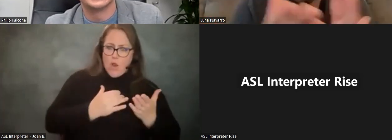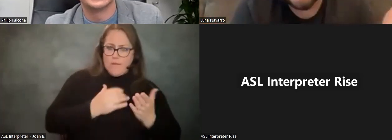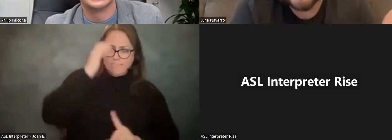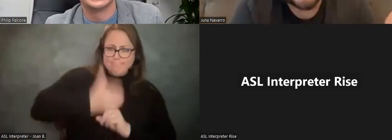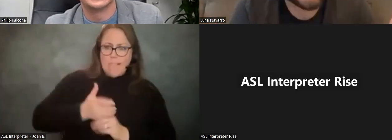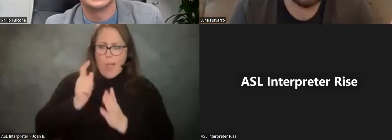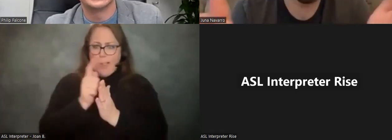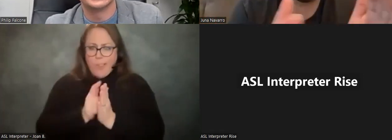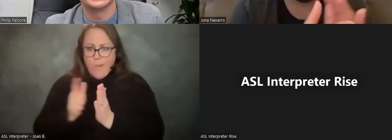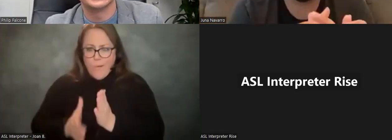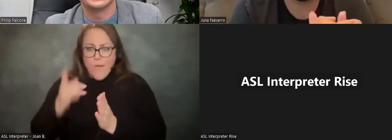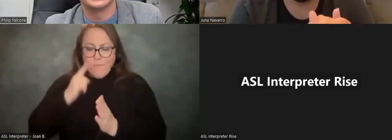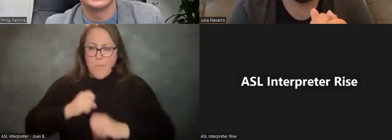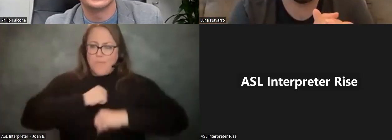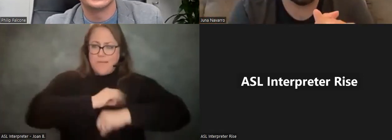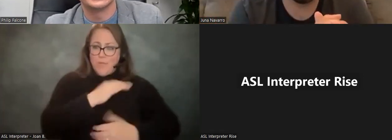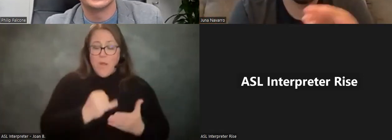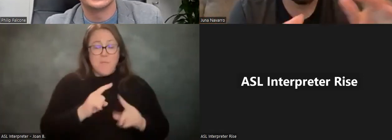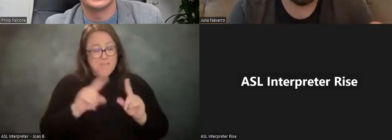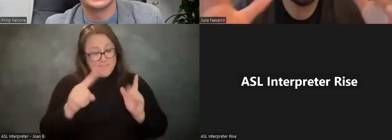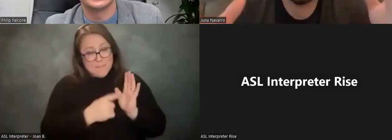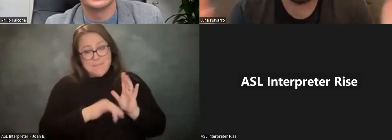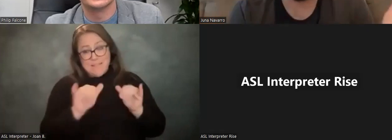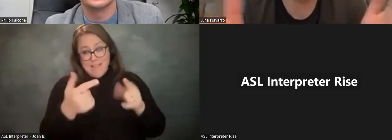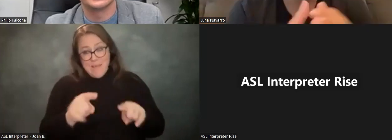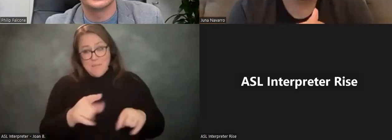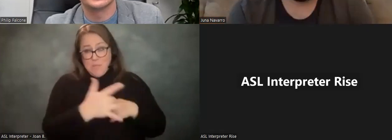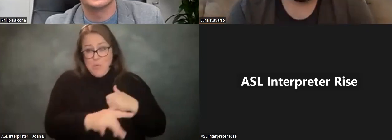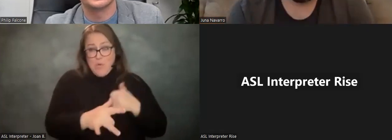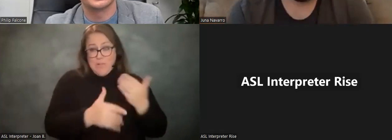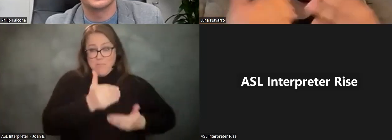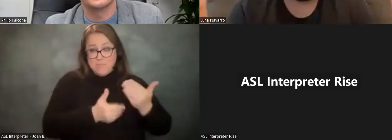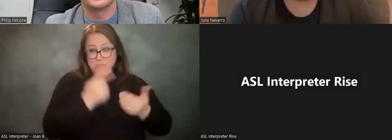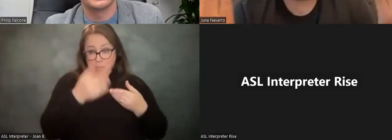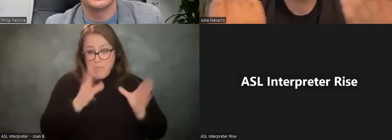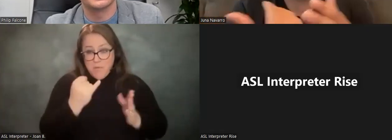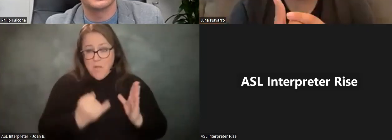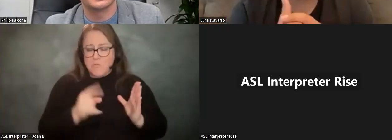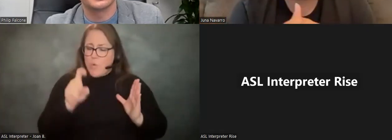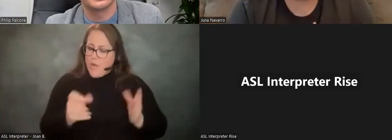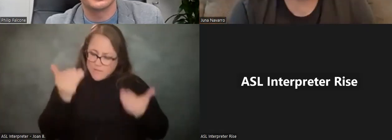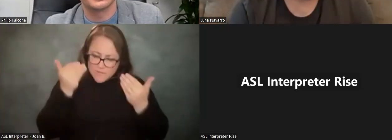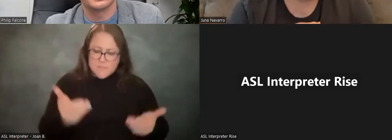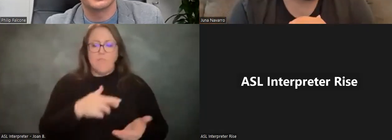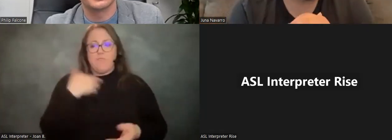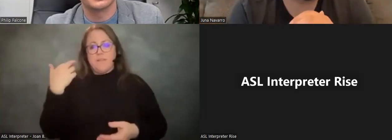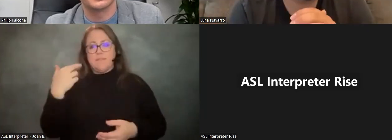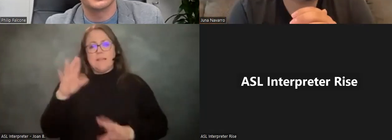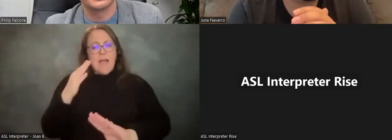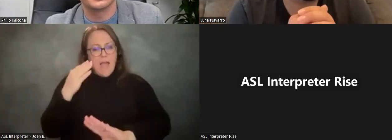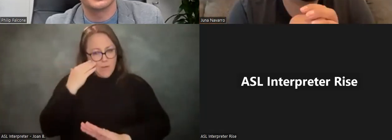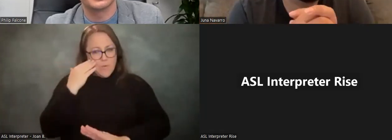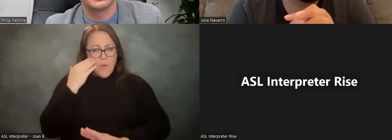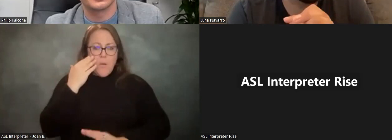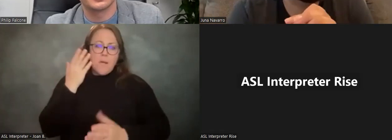And sometimes, yes, that's what happens in early stages of public arts. And take risk. I know that's probably